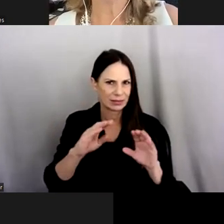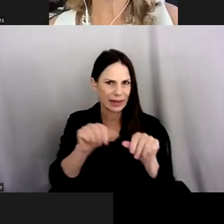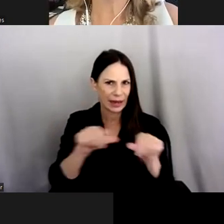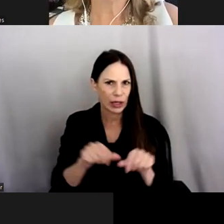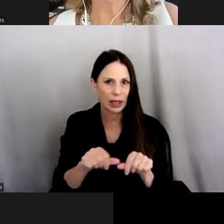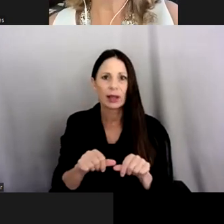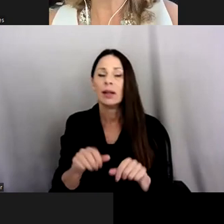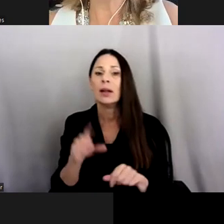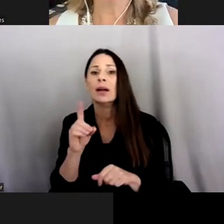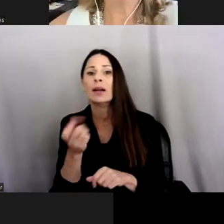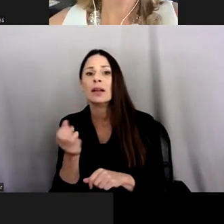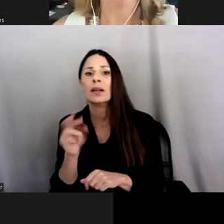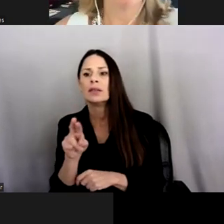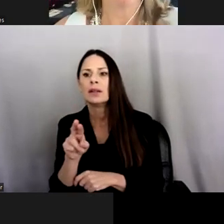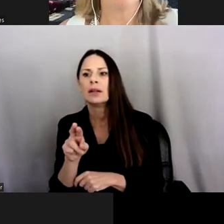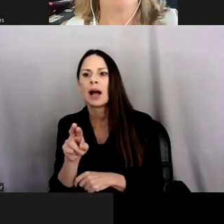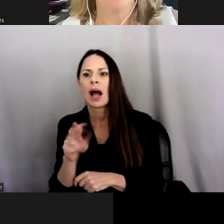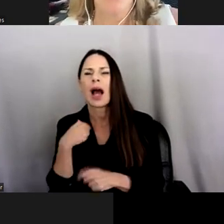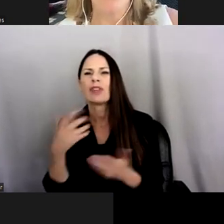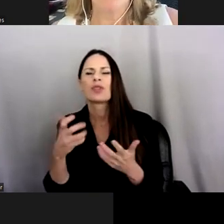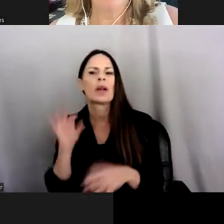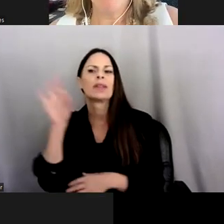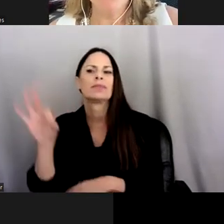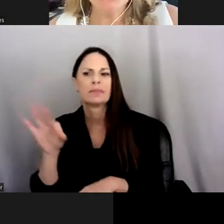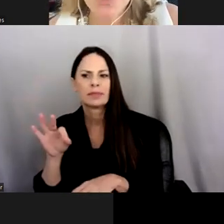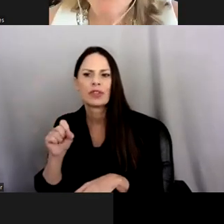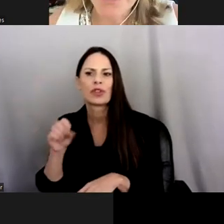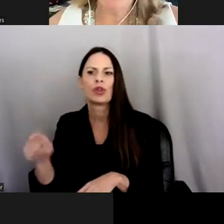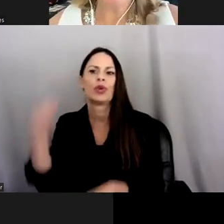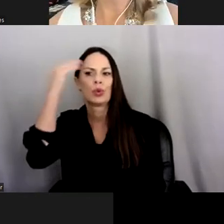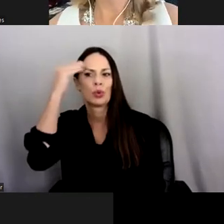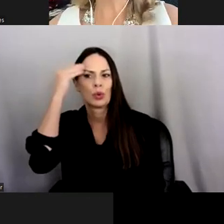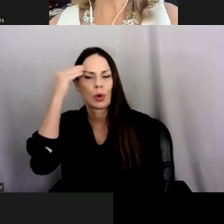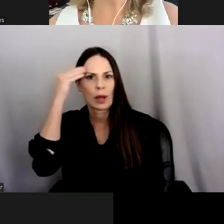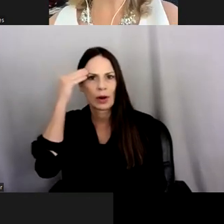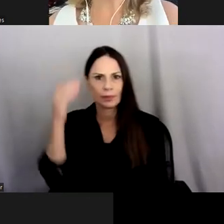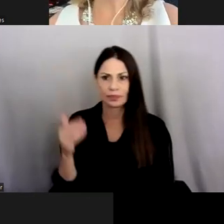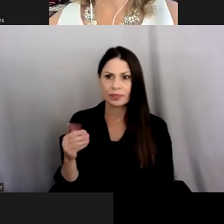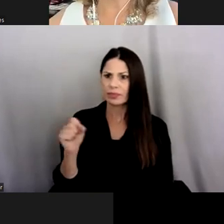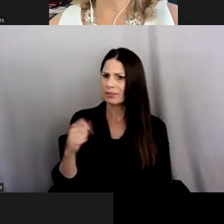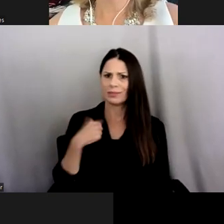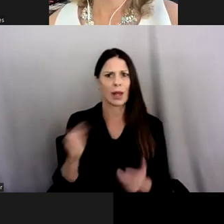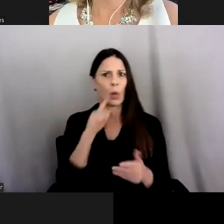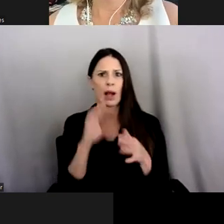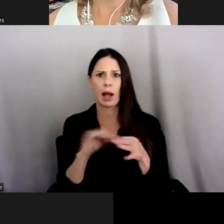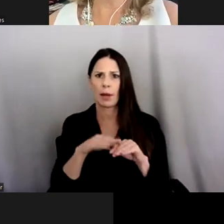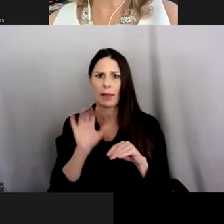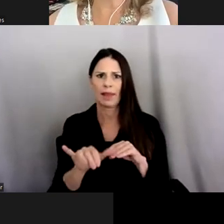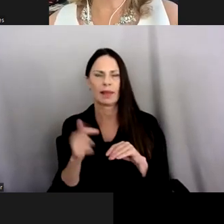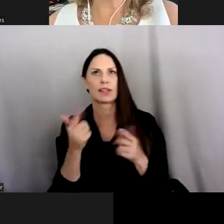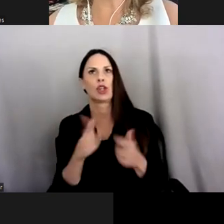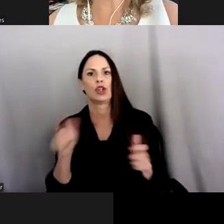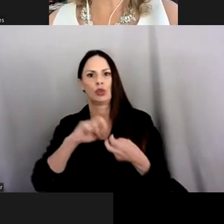radar and talk about the justice involved in that. If I could just comment on that, this is a huge issue right now